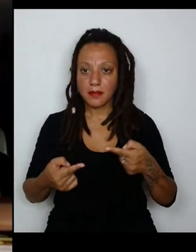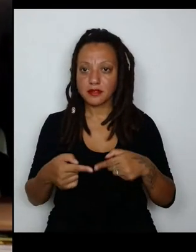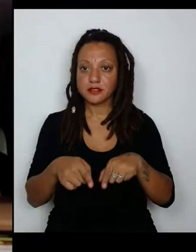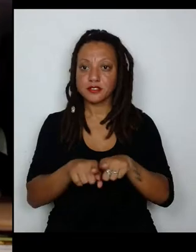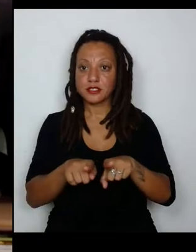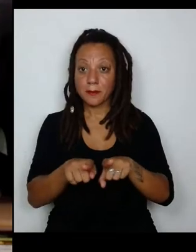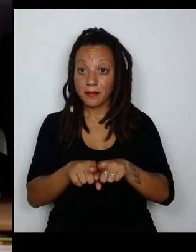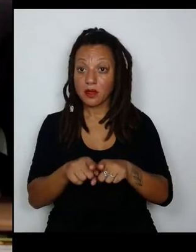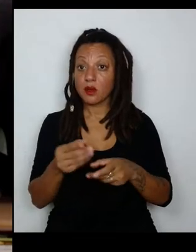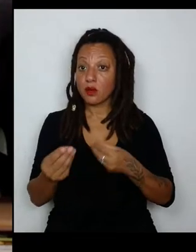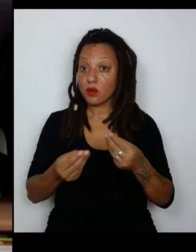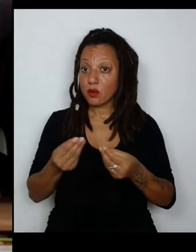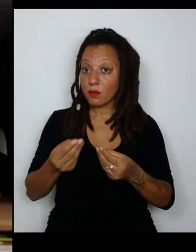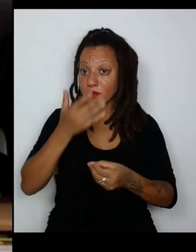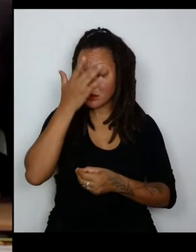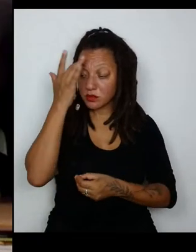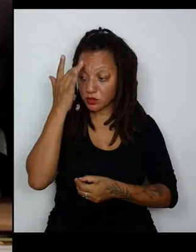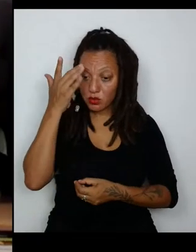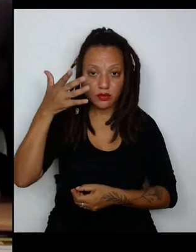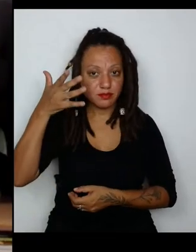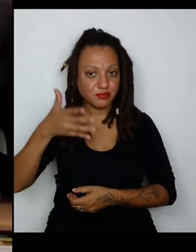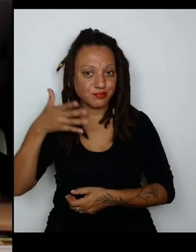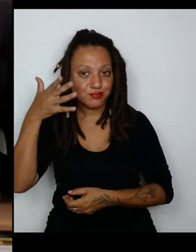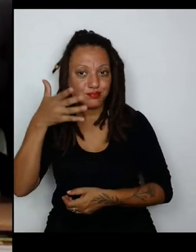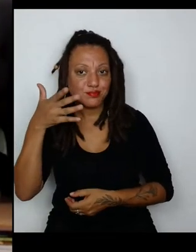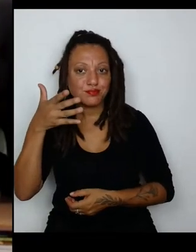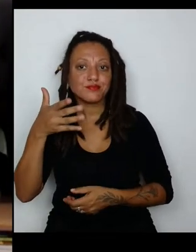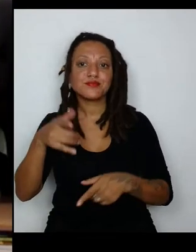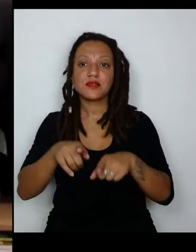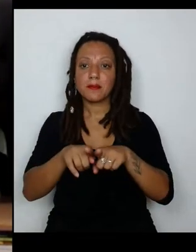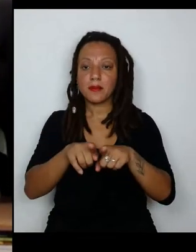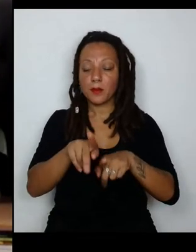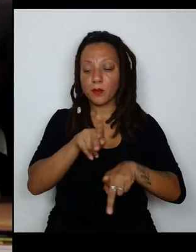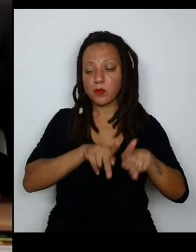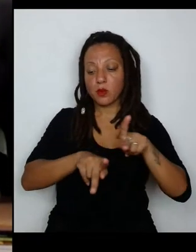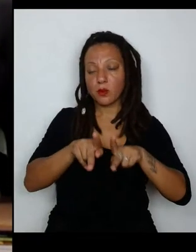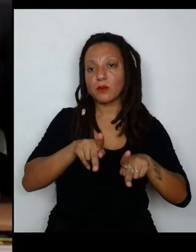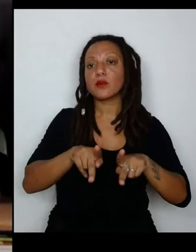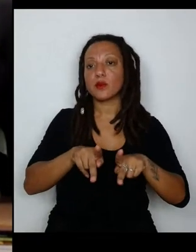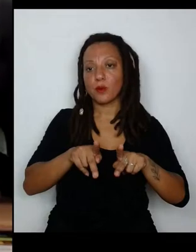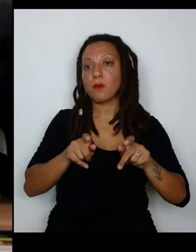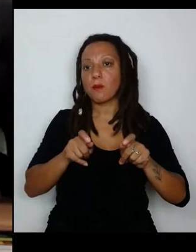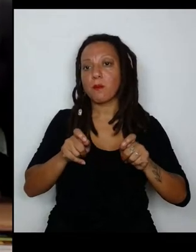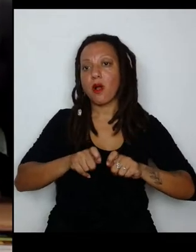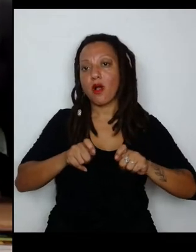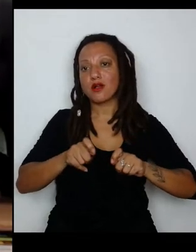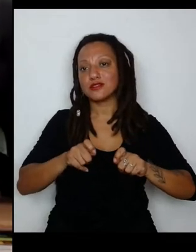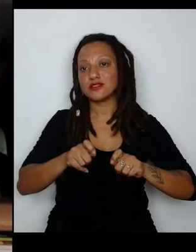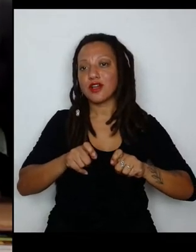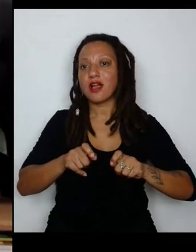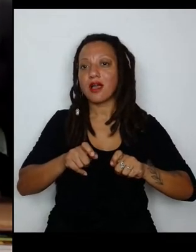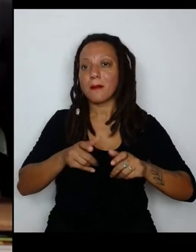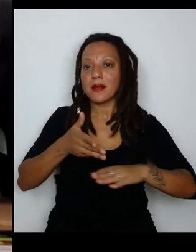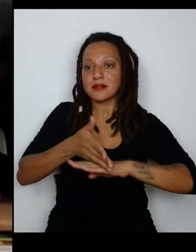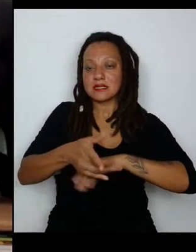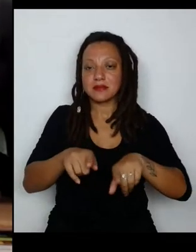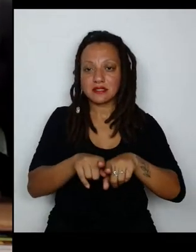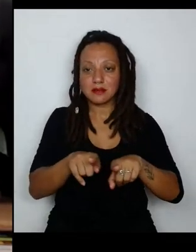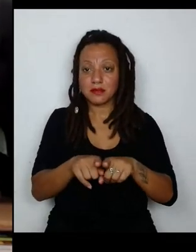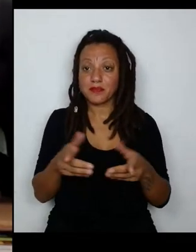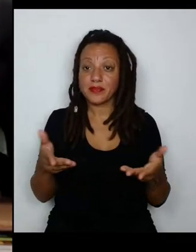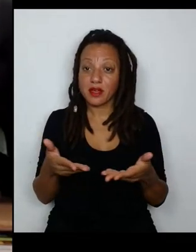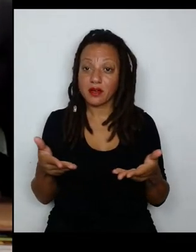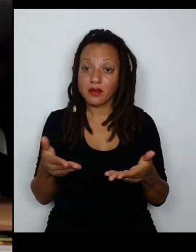end of the presentations so that we can have a debate among our participants here and also our audience and these